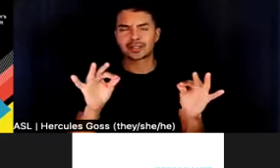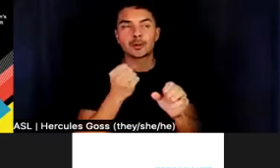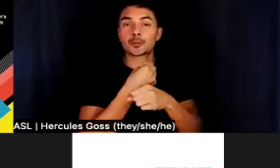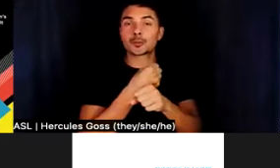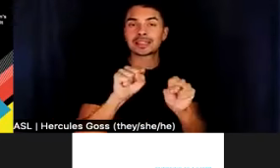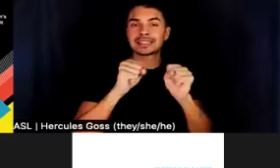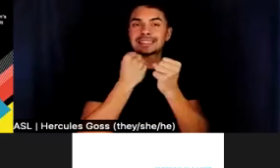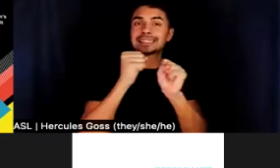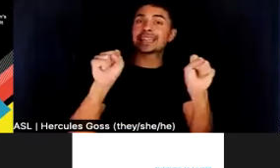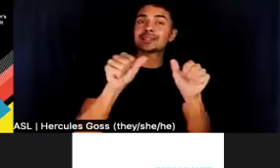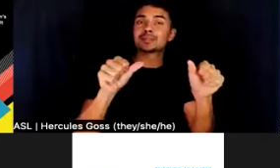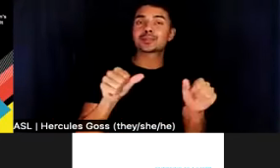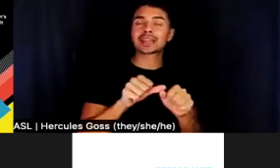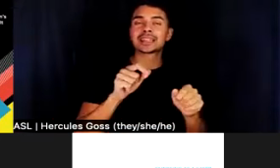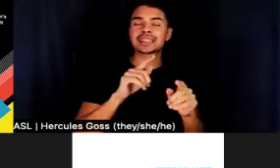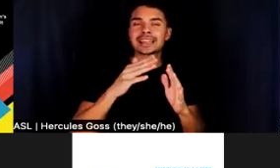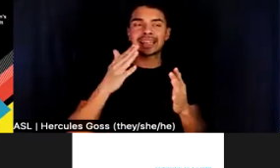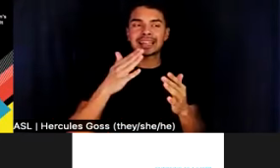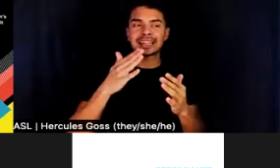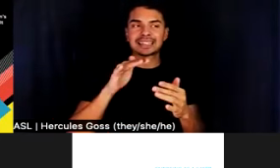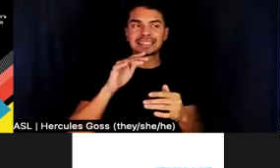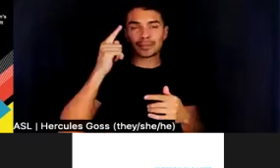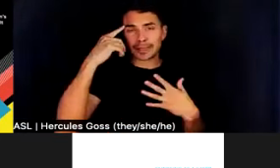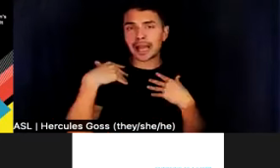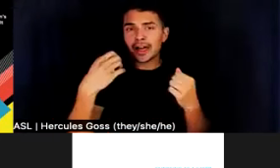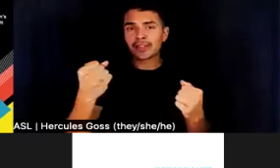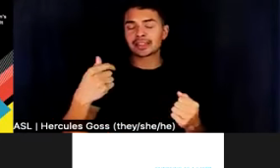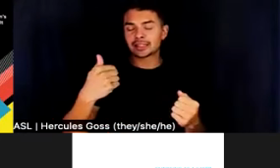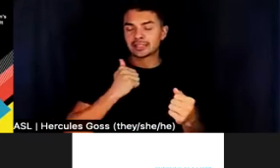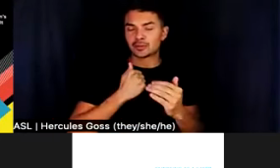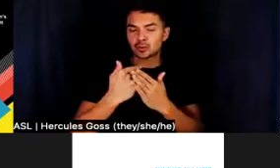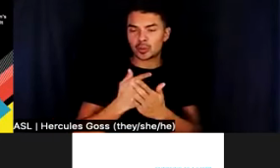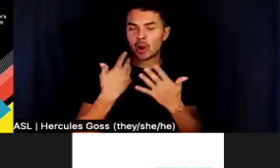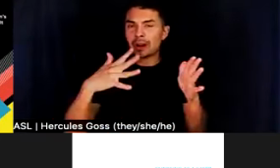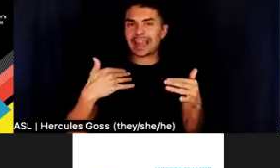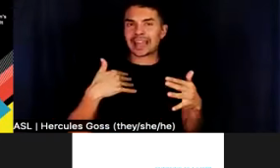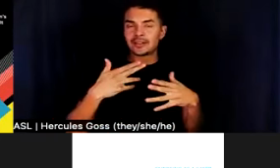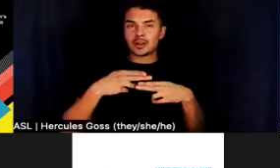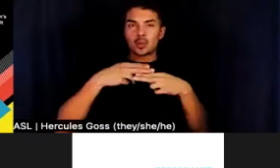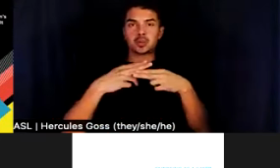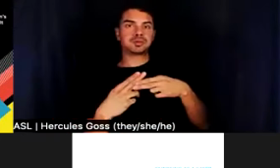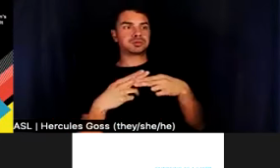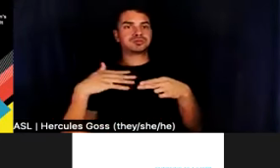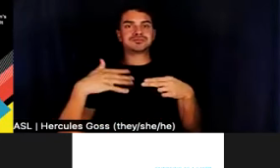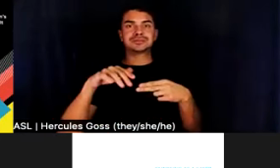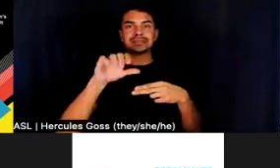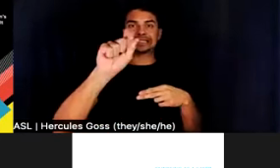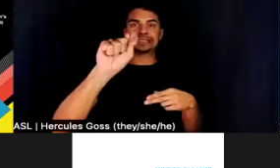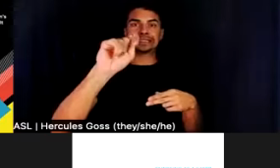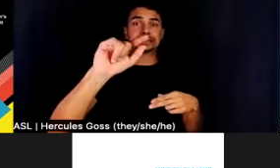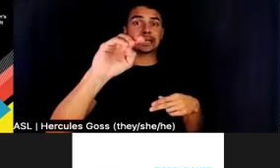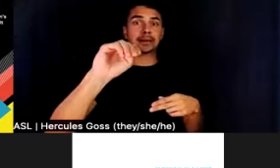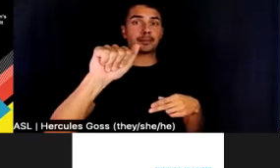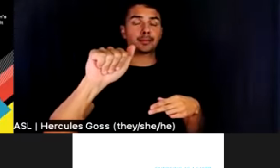of destigmatizing mental health and suicide, and that they're able to share everything, but then also that